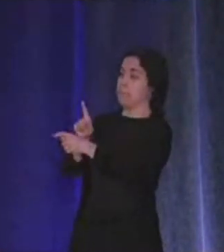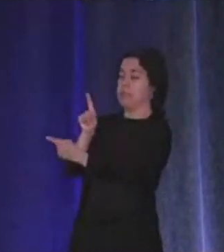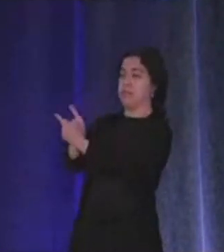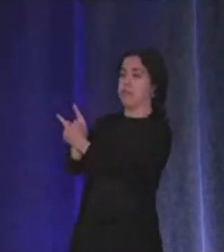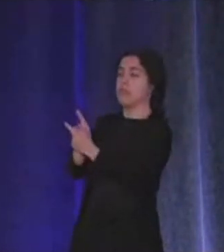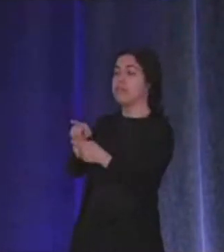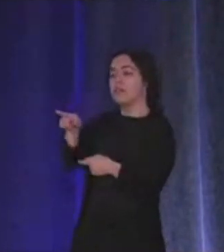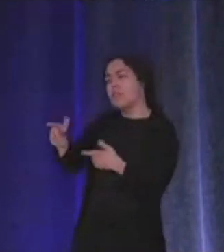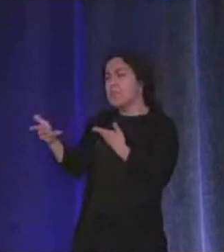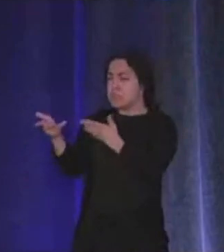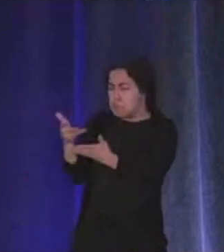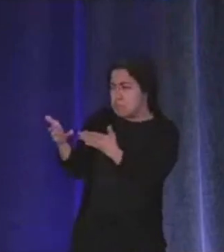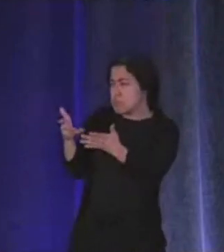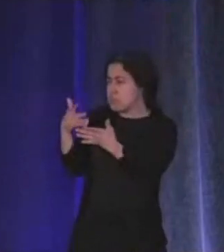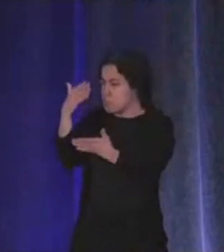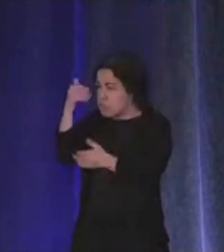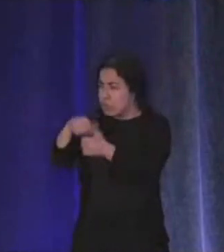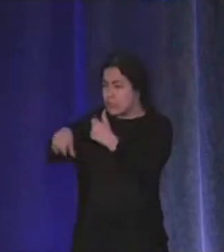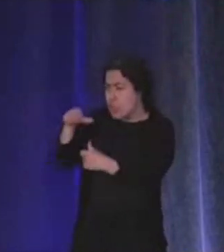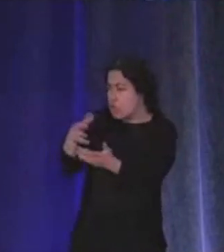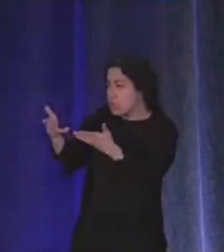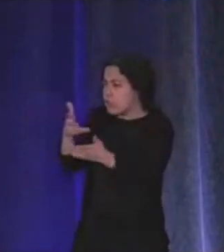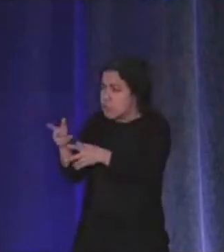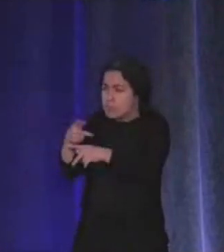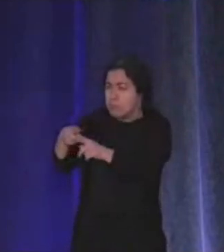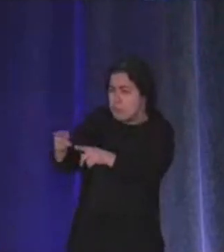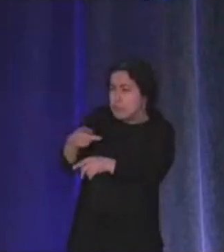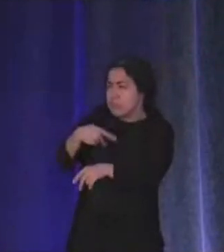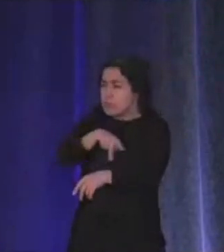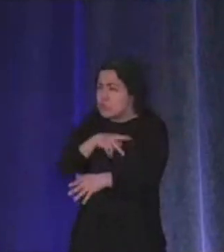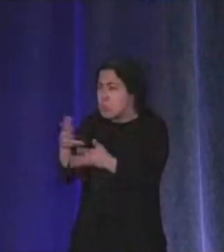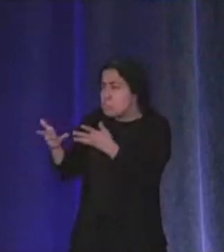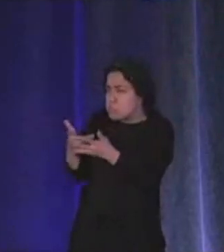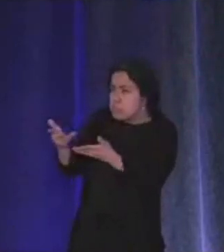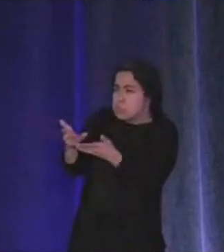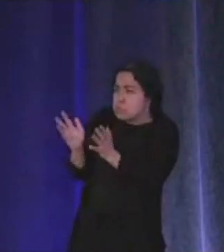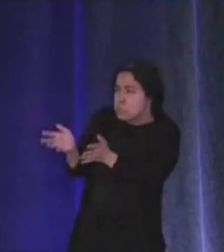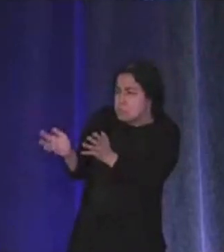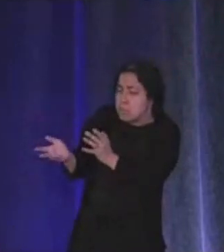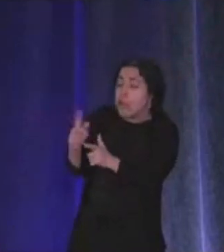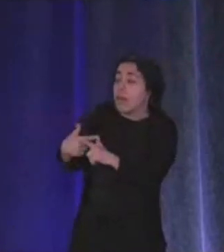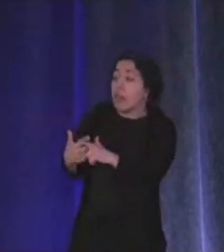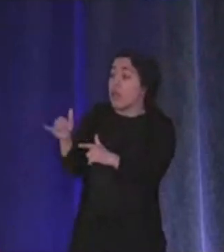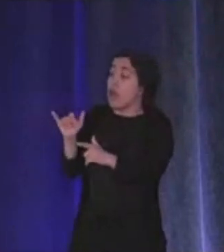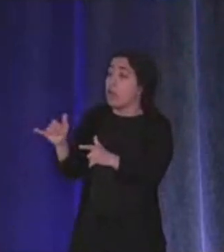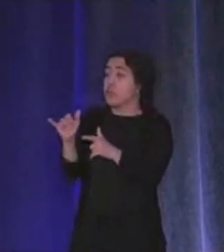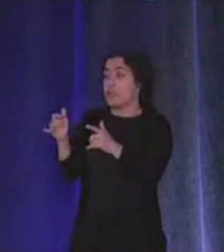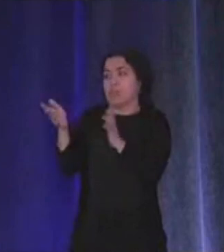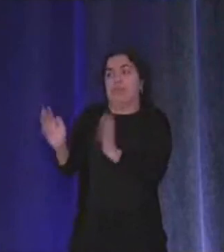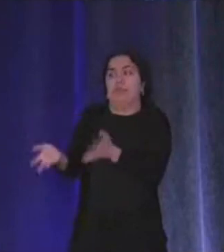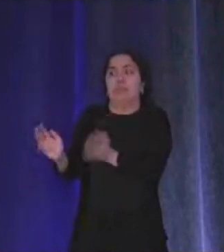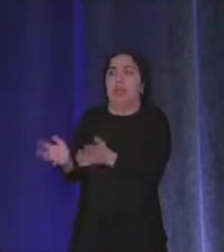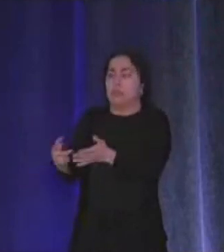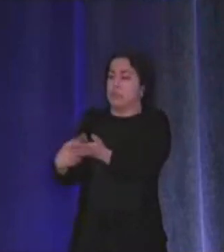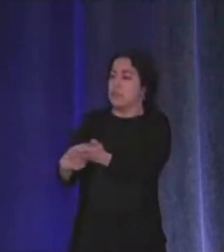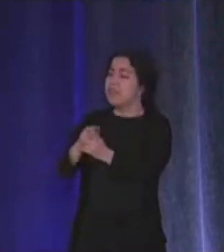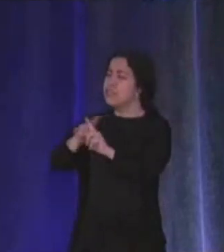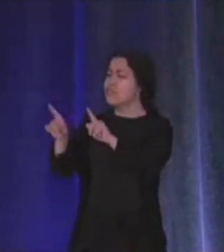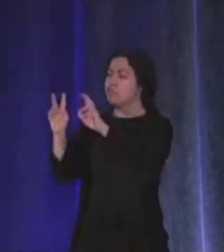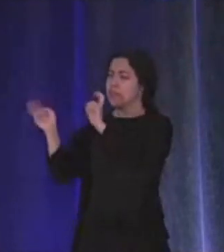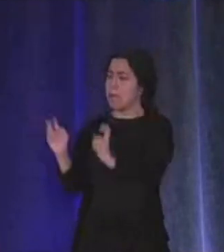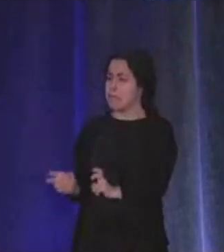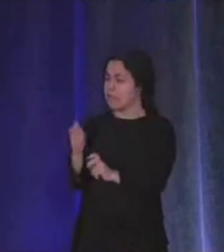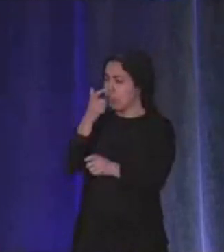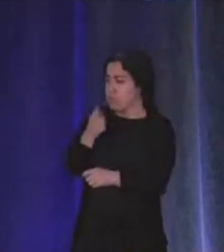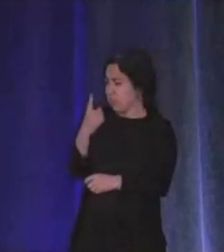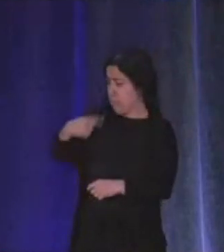got to know each other better personally, professionally, and we also talked quite a bit about like some topics that are of interest